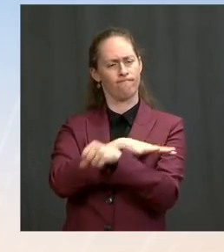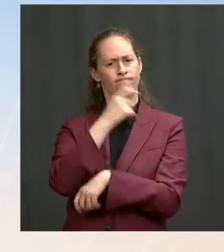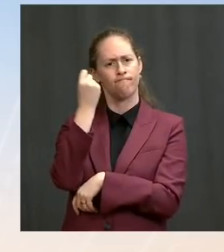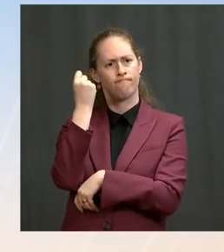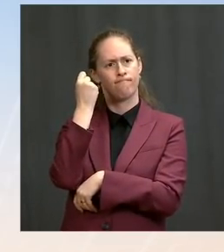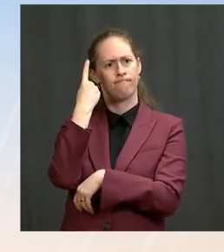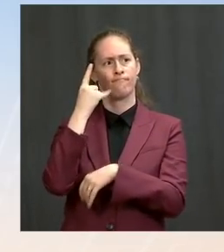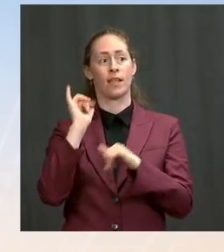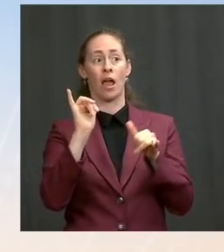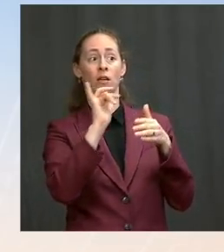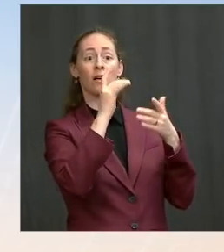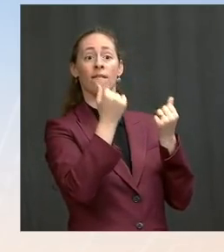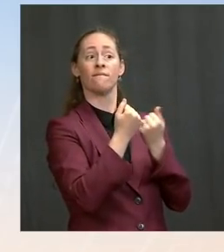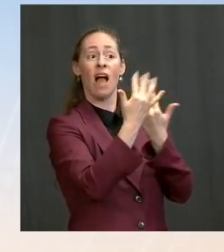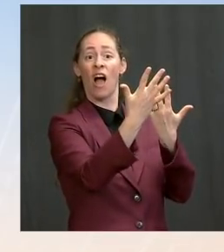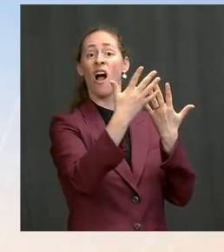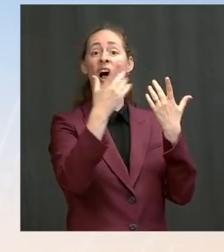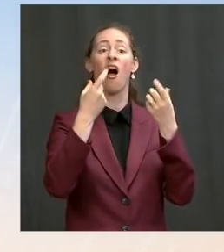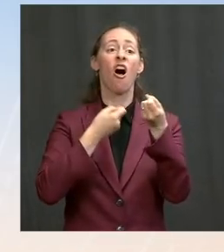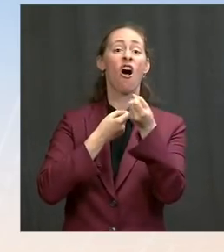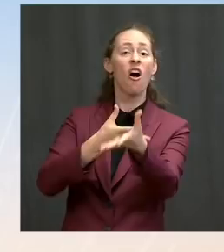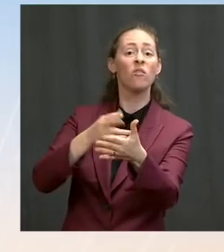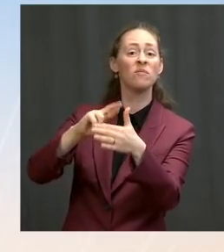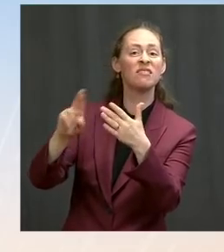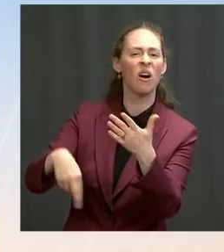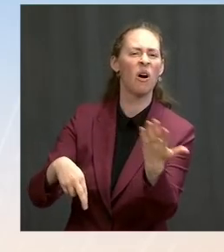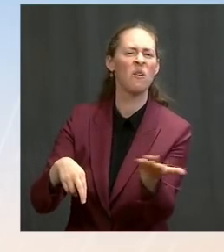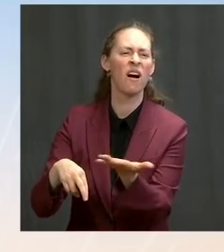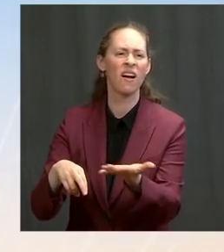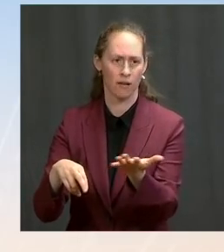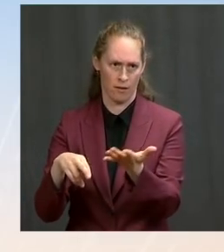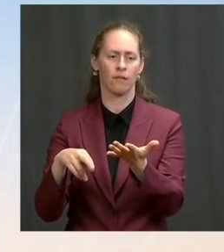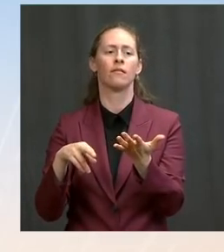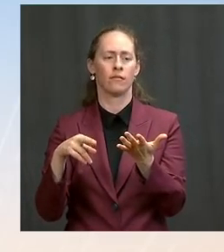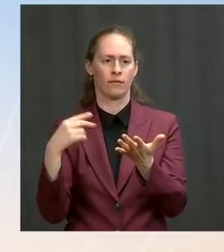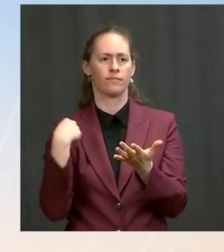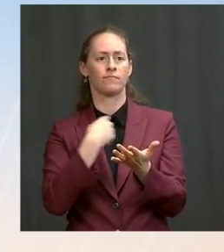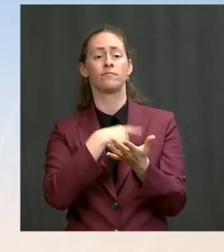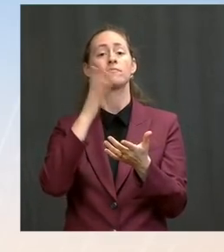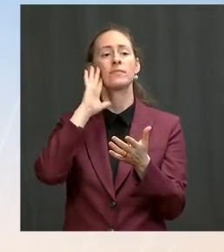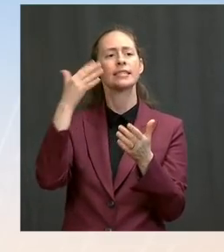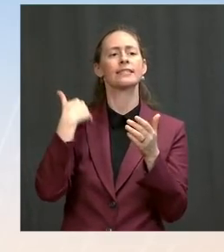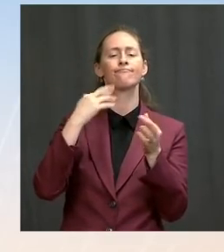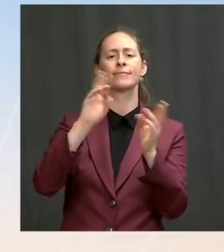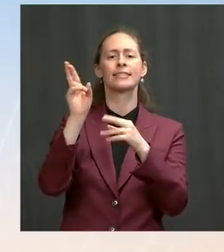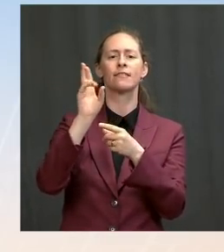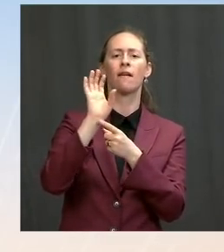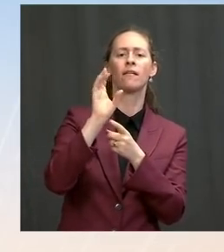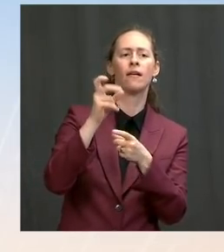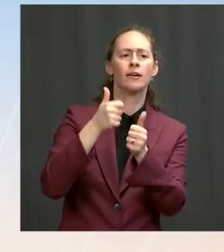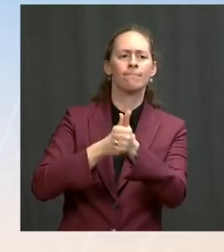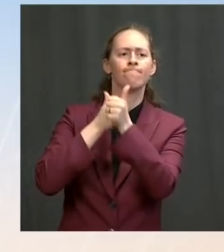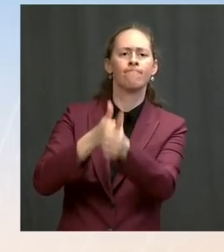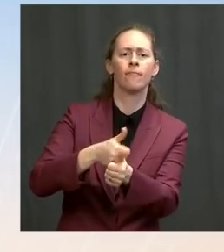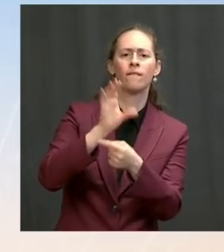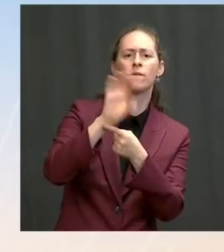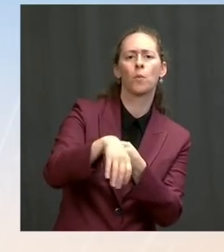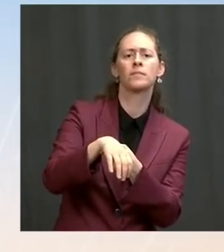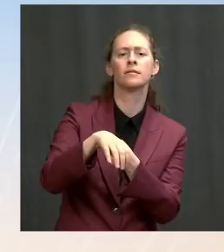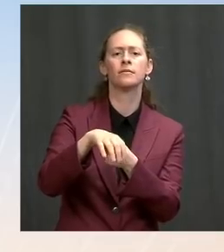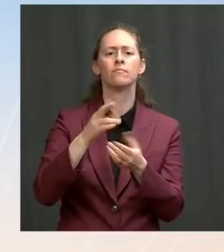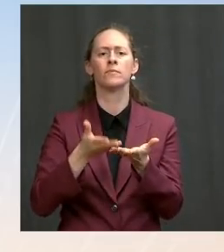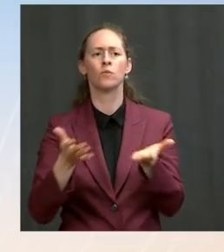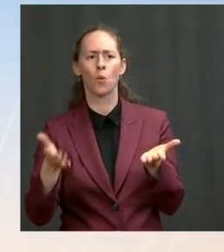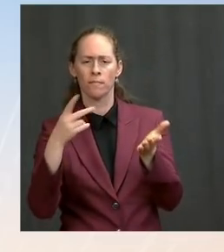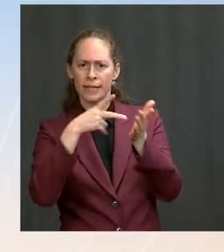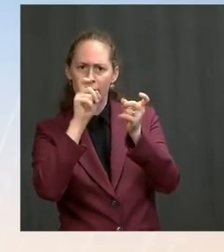are ramping up enforcement in this EPA. We believe that enforcement is a tool in our toolbox that need to be